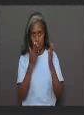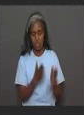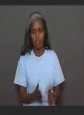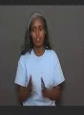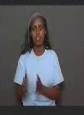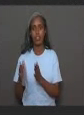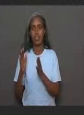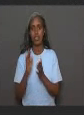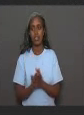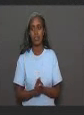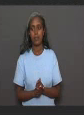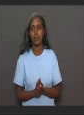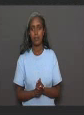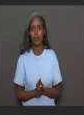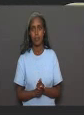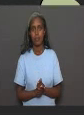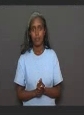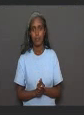Students, let's get ready.